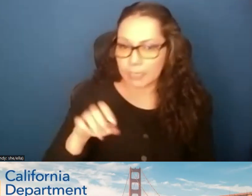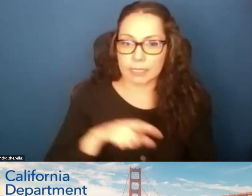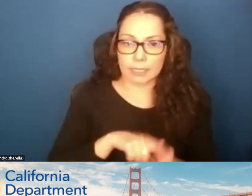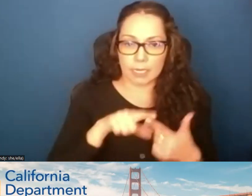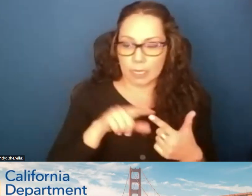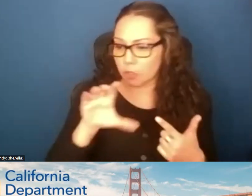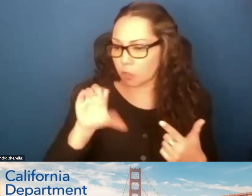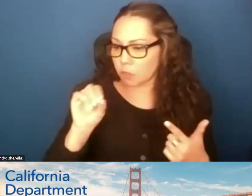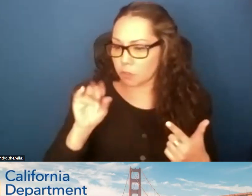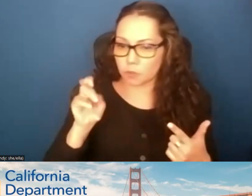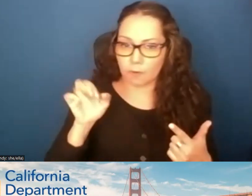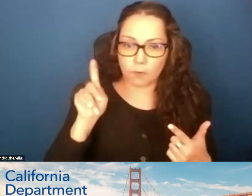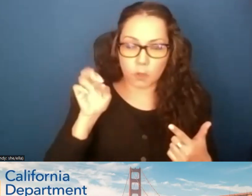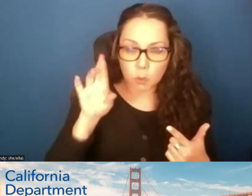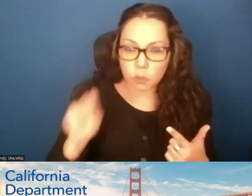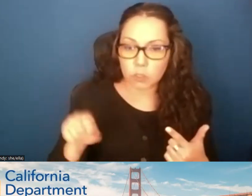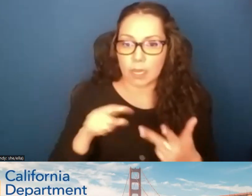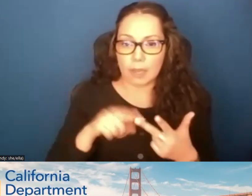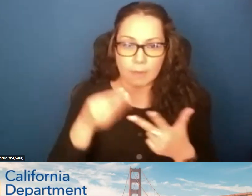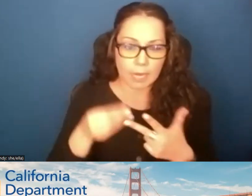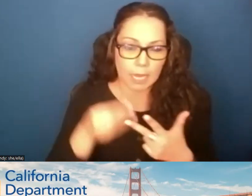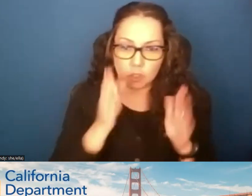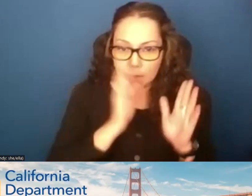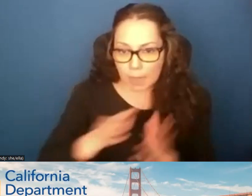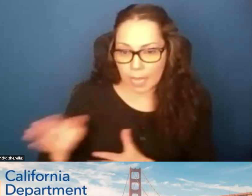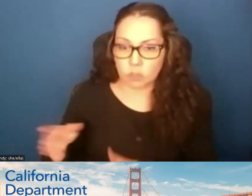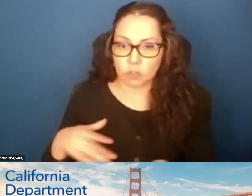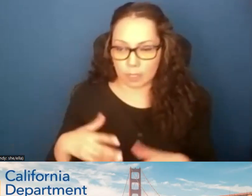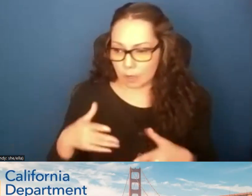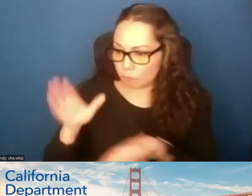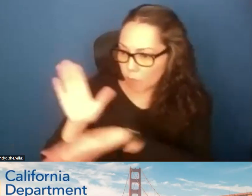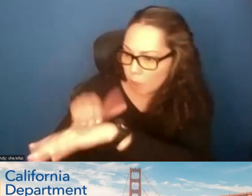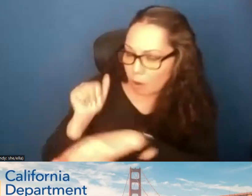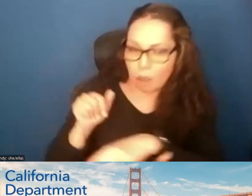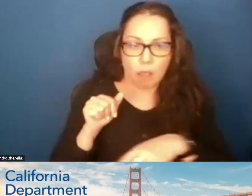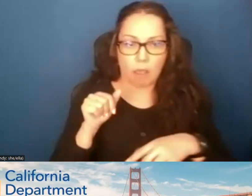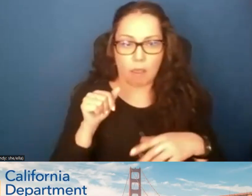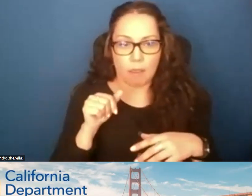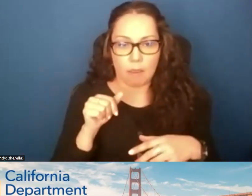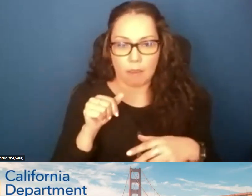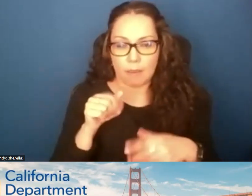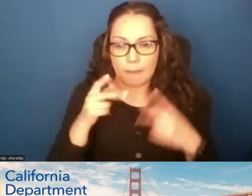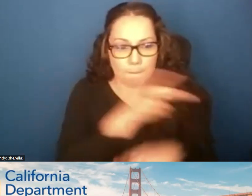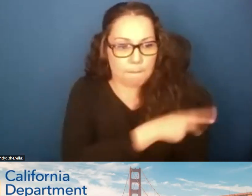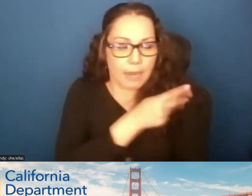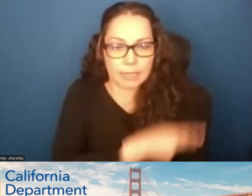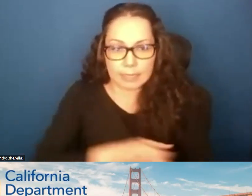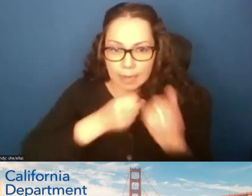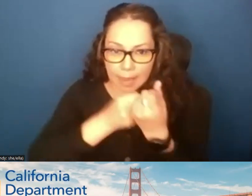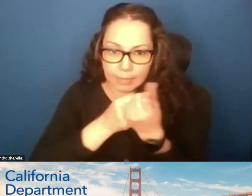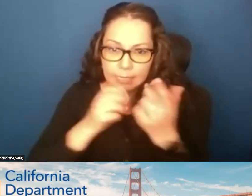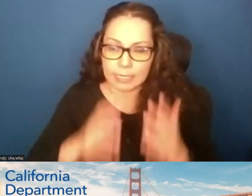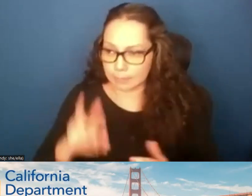financial planners. And we explicitly called out patient advocates, which was a key recommendation that we heard from the